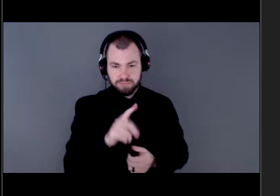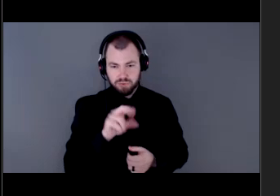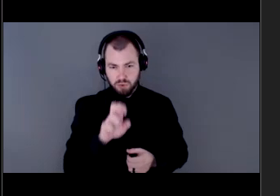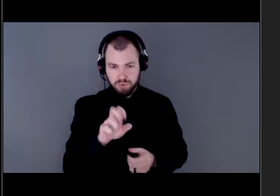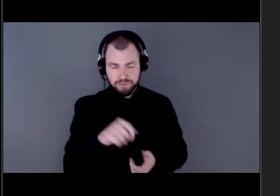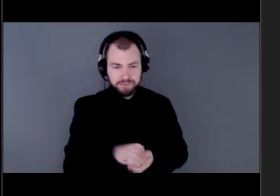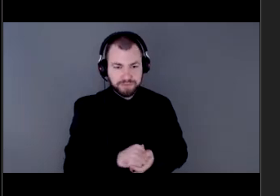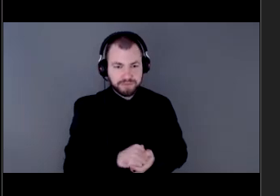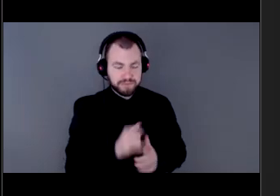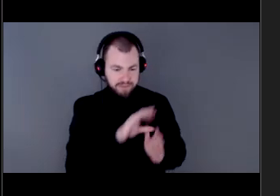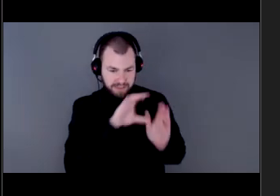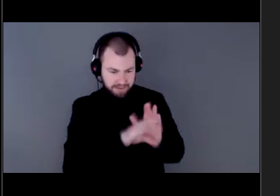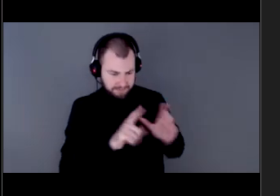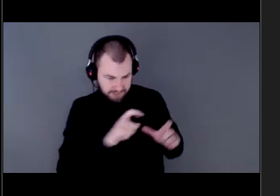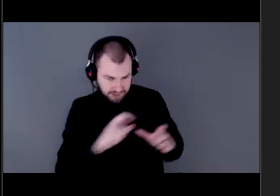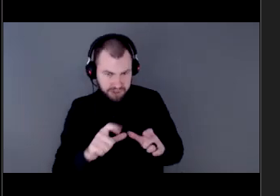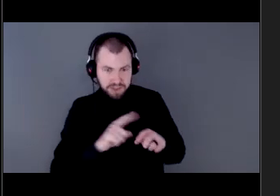depths. Next.